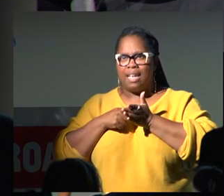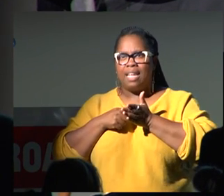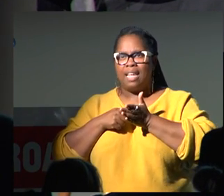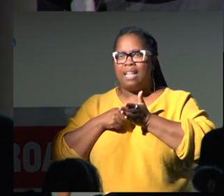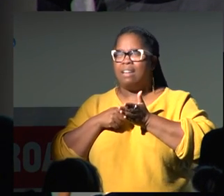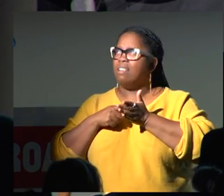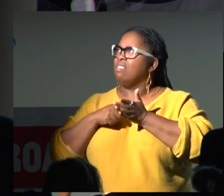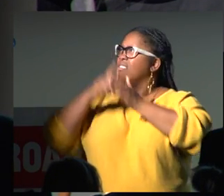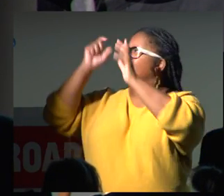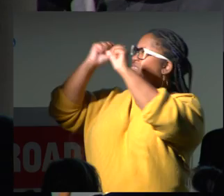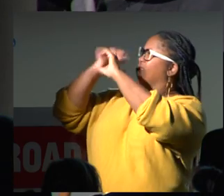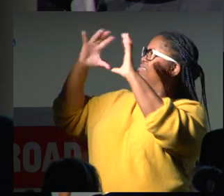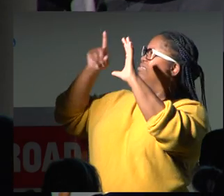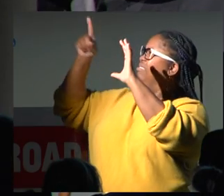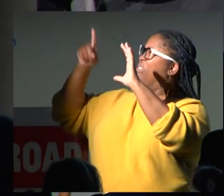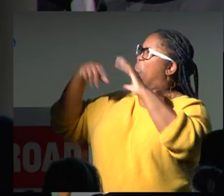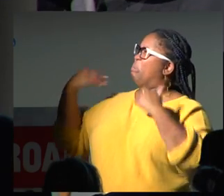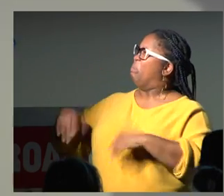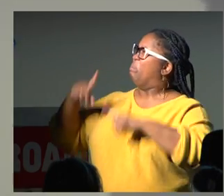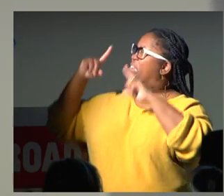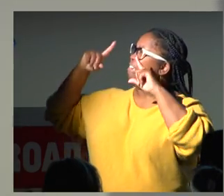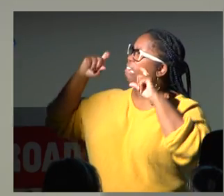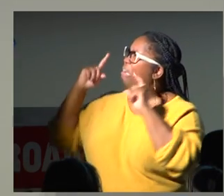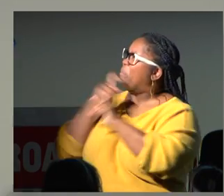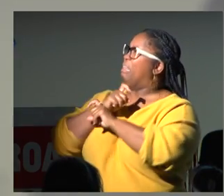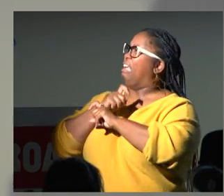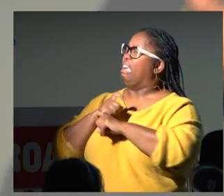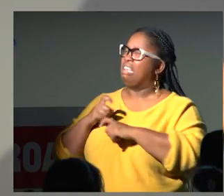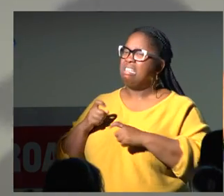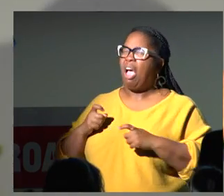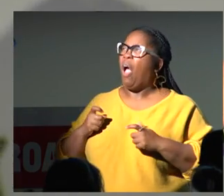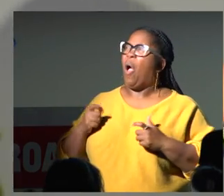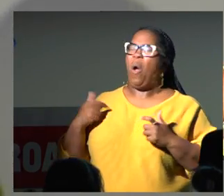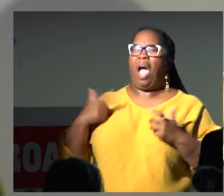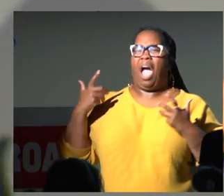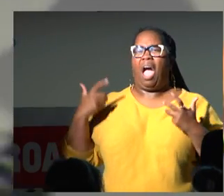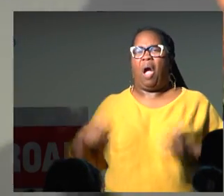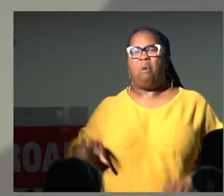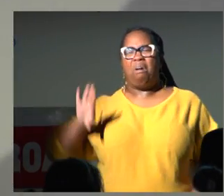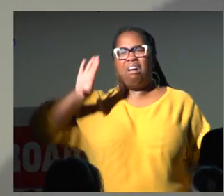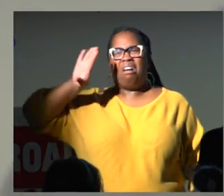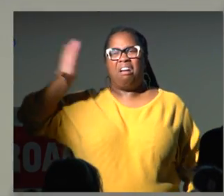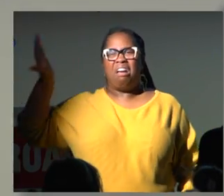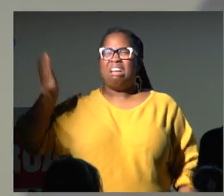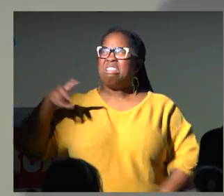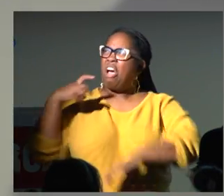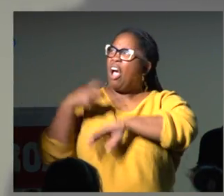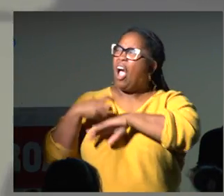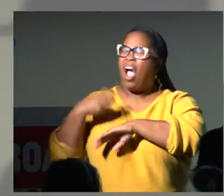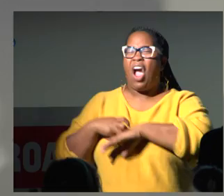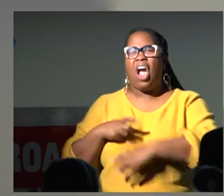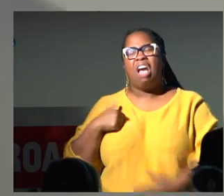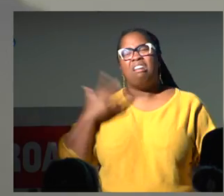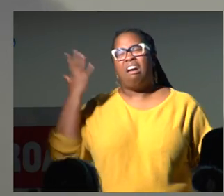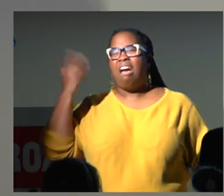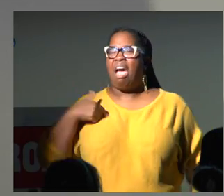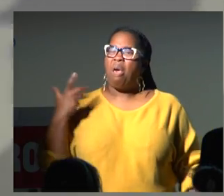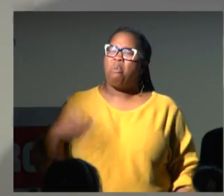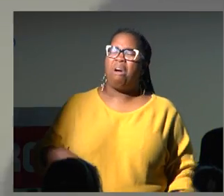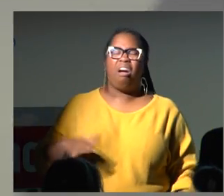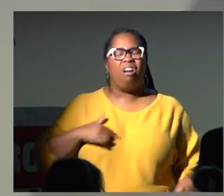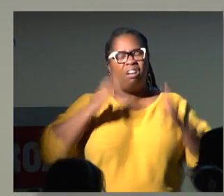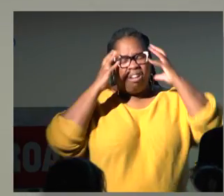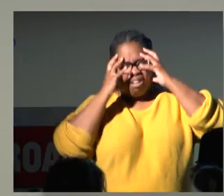render something that was very complex. And I didn't want to go through it. You know, I was like, man, it's going to be so hard. You know, oh my God,